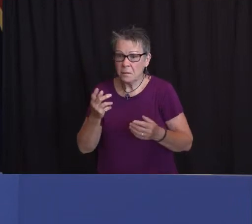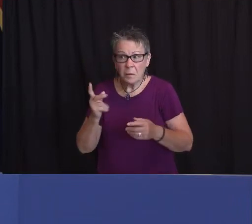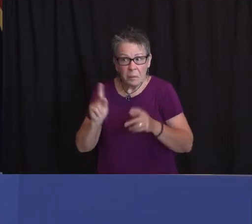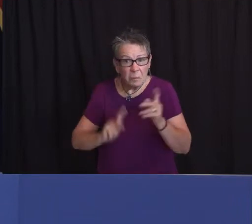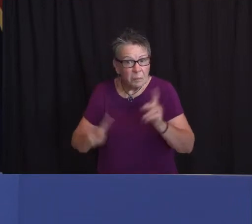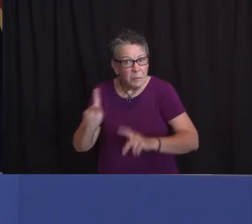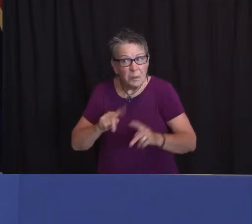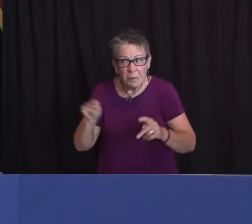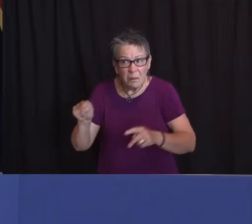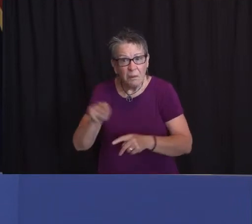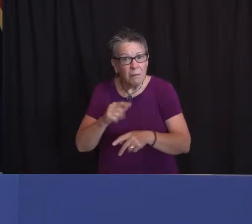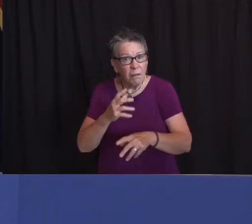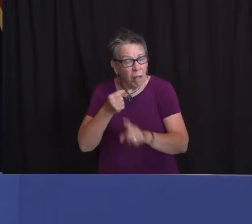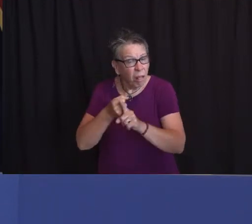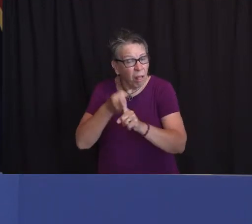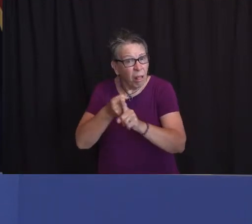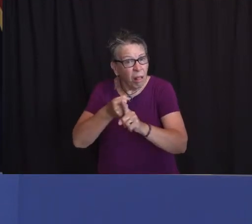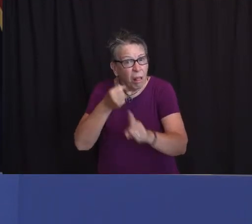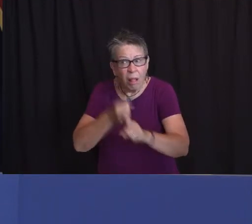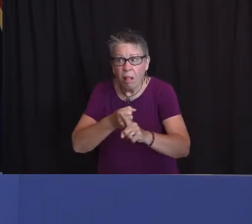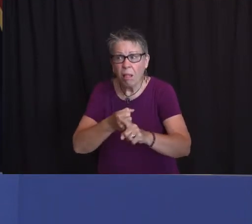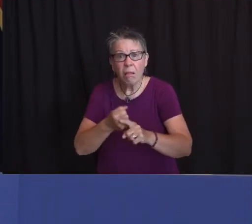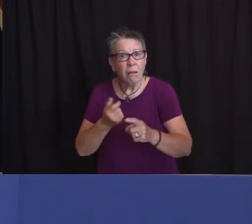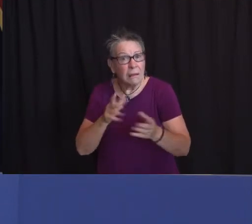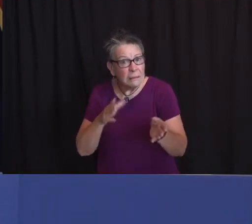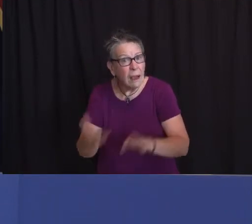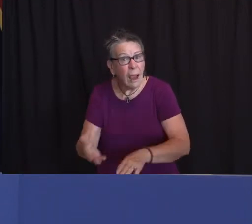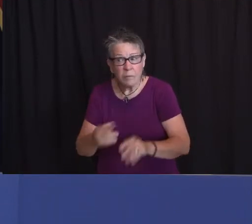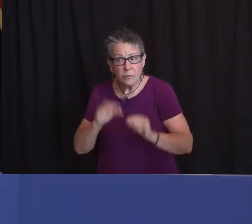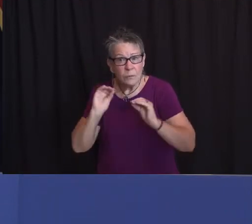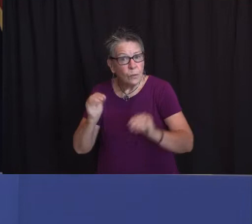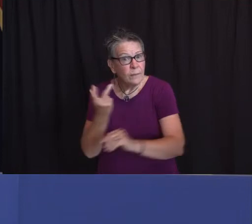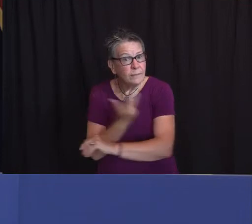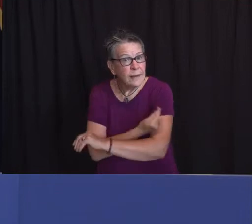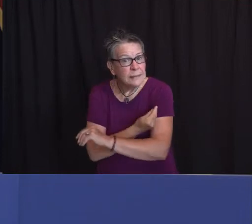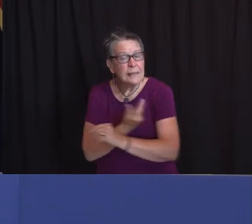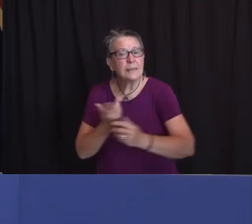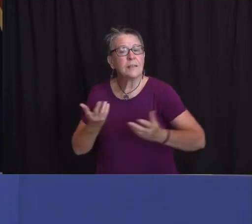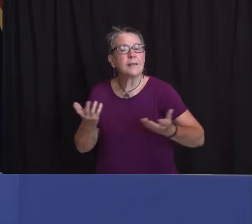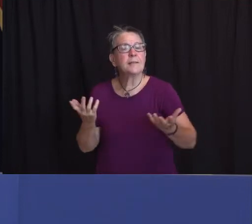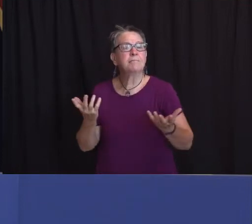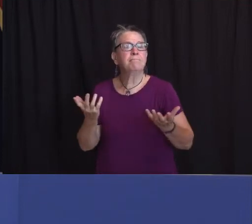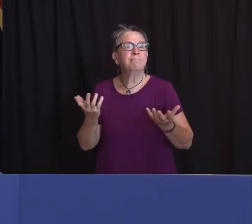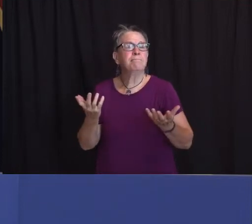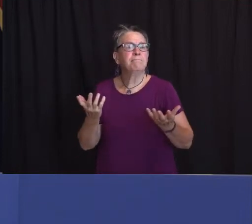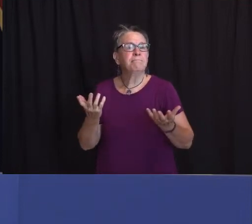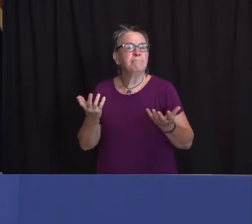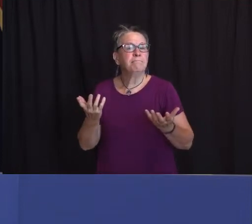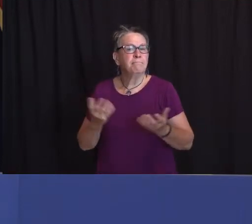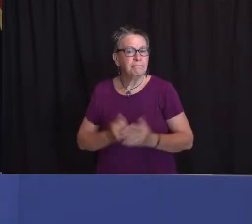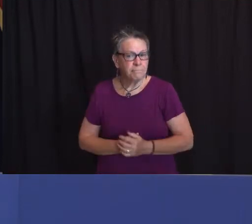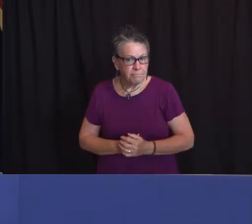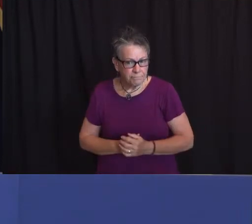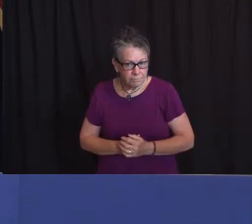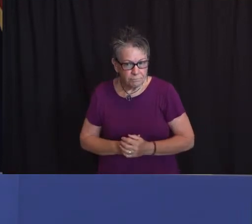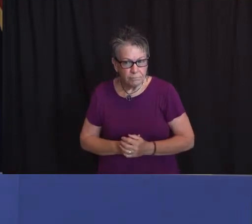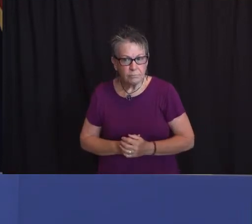highly transmissible variant, is circulating in our state and is the fastest growing